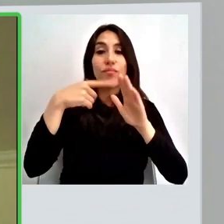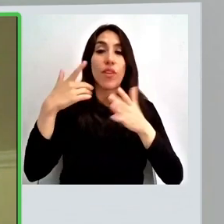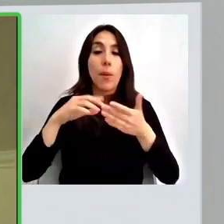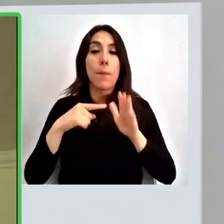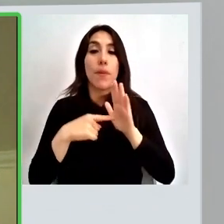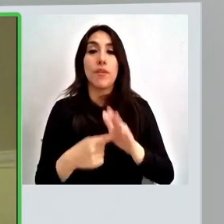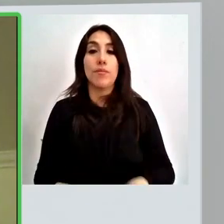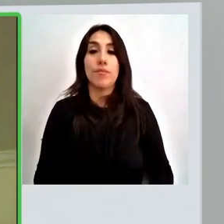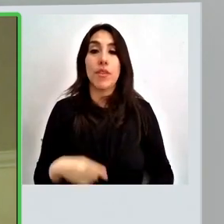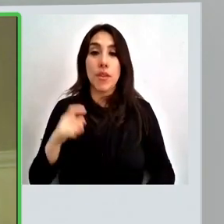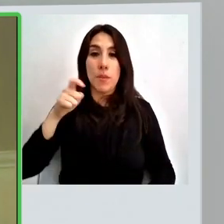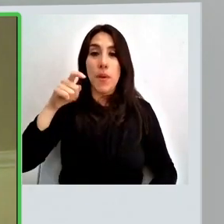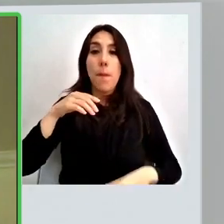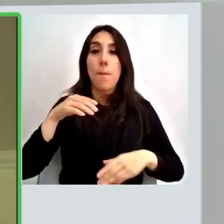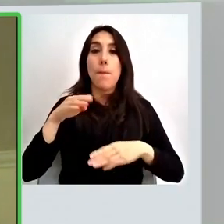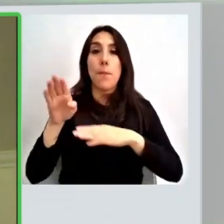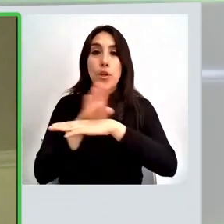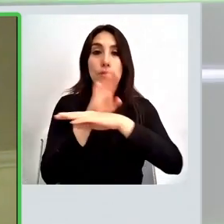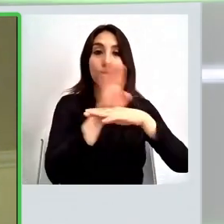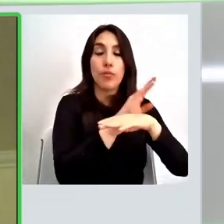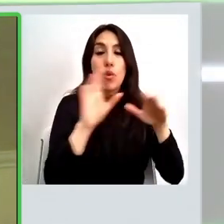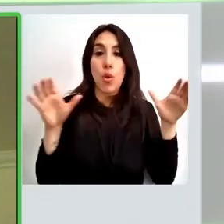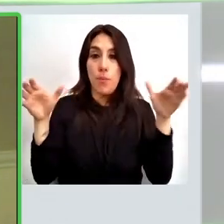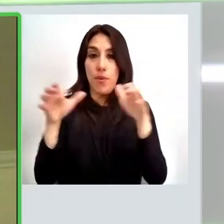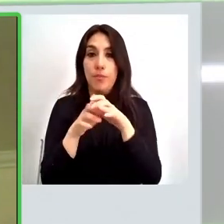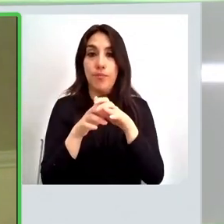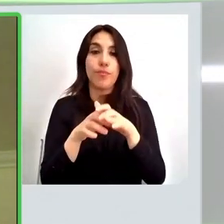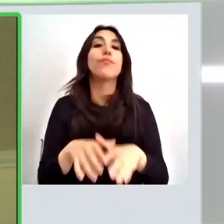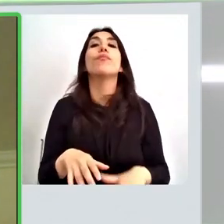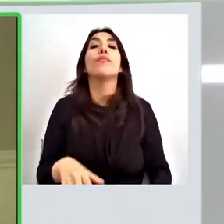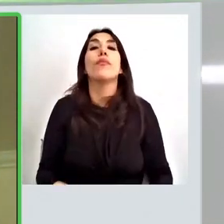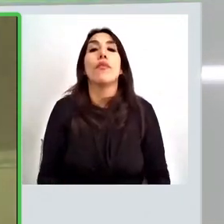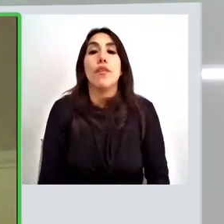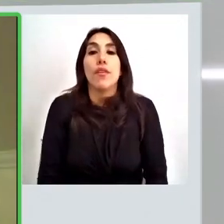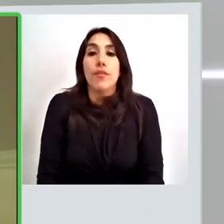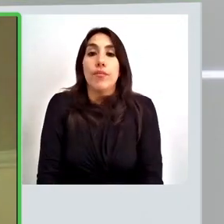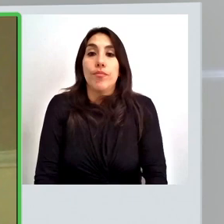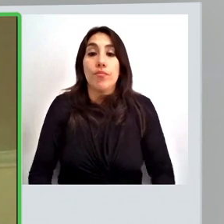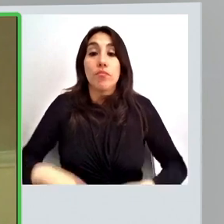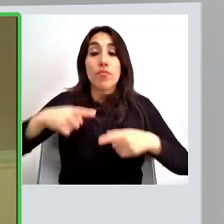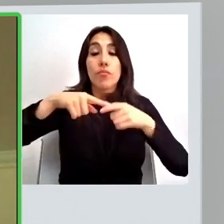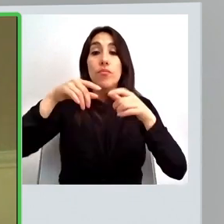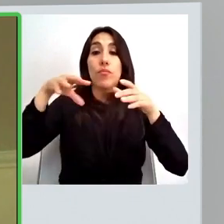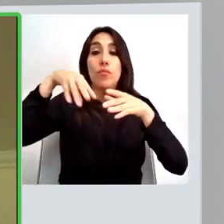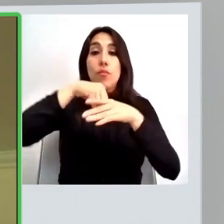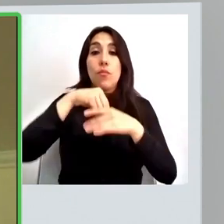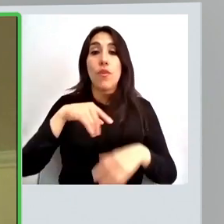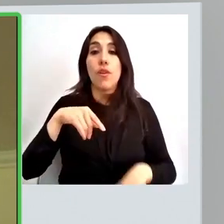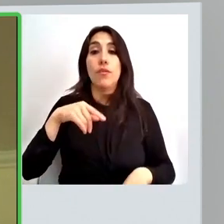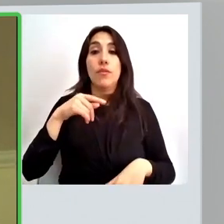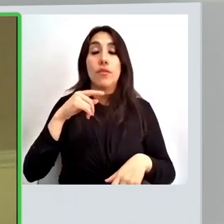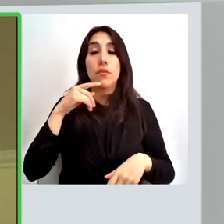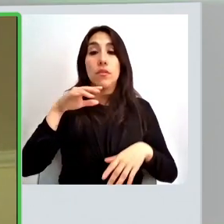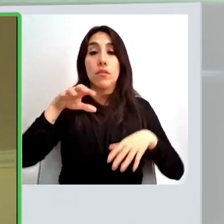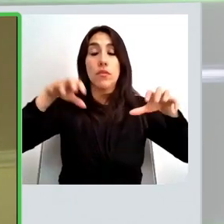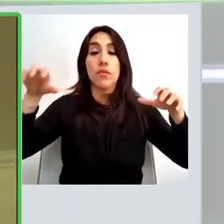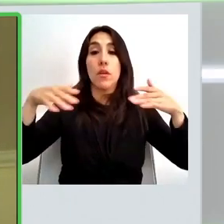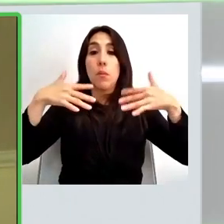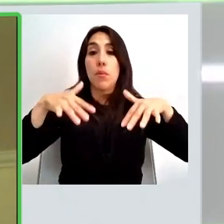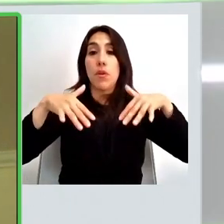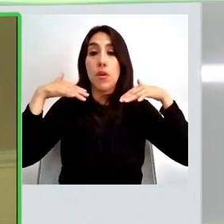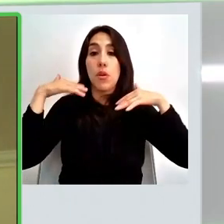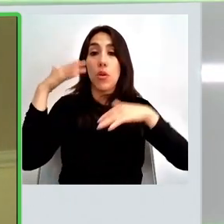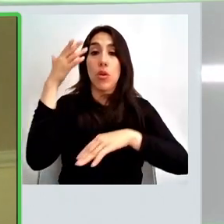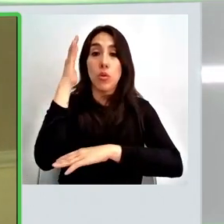meetings, get the companies that have been successful to begin to reach out to others. At our